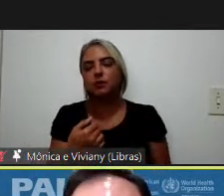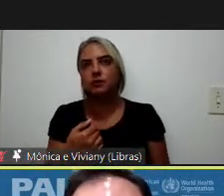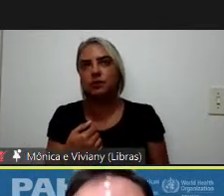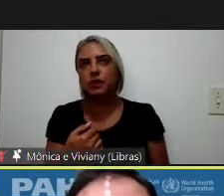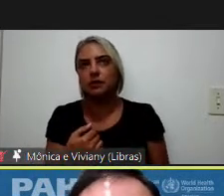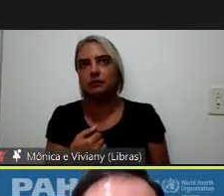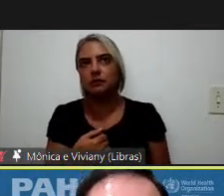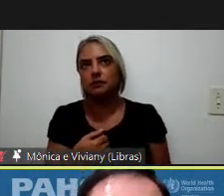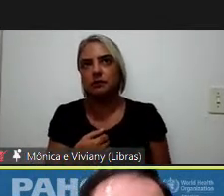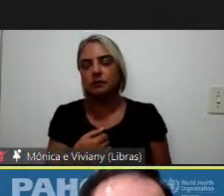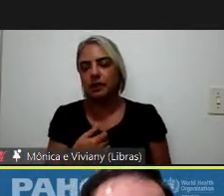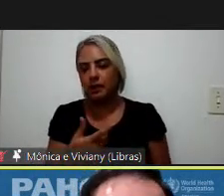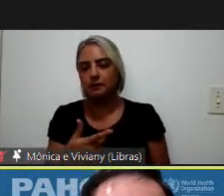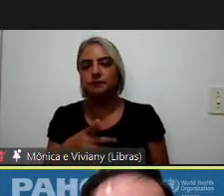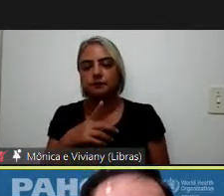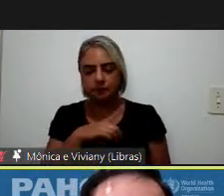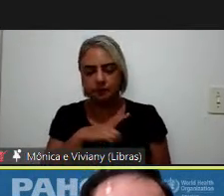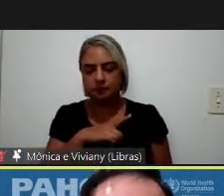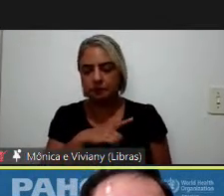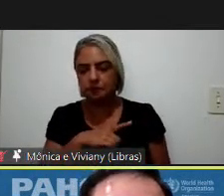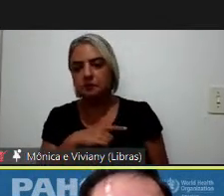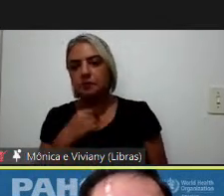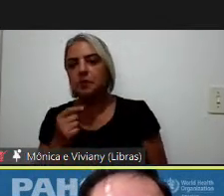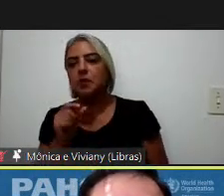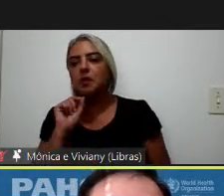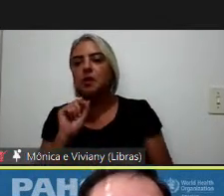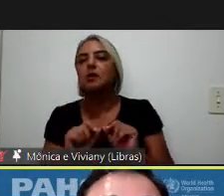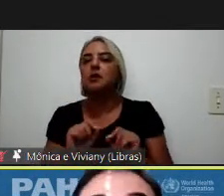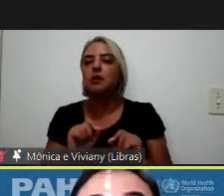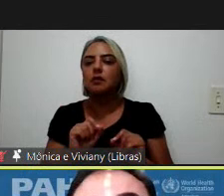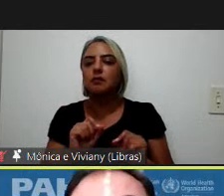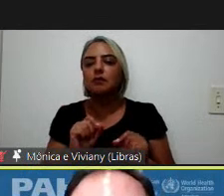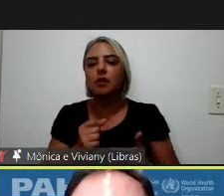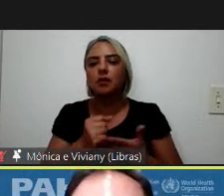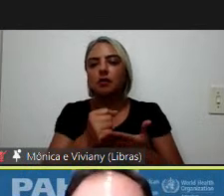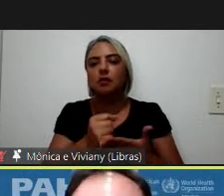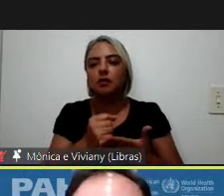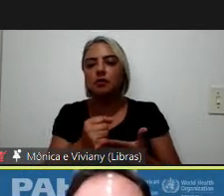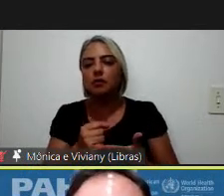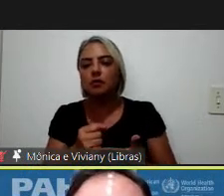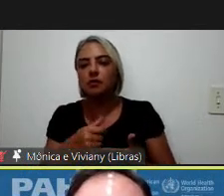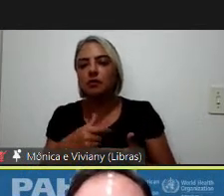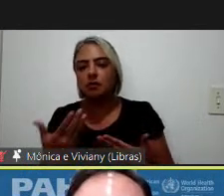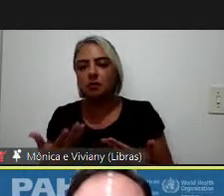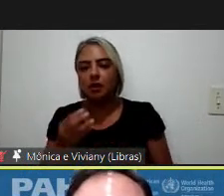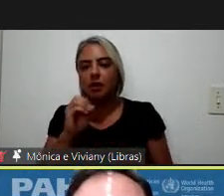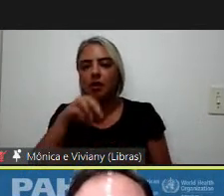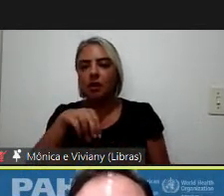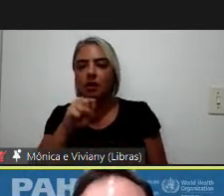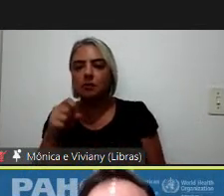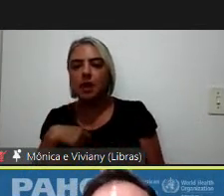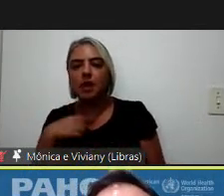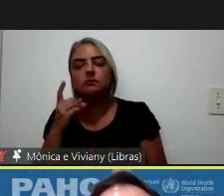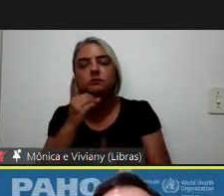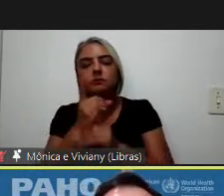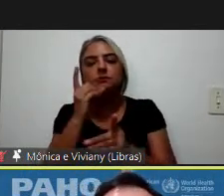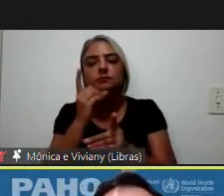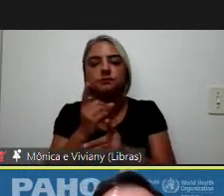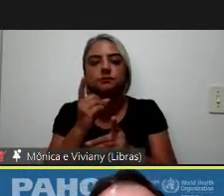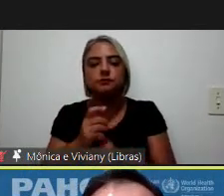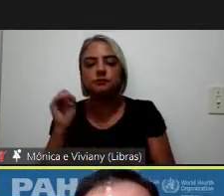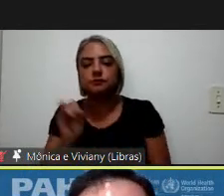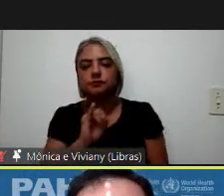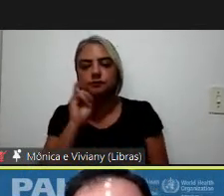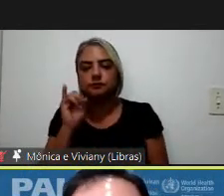the second International Conference of Nutrition, which was done by